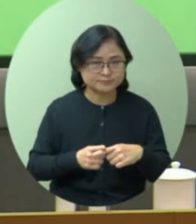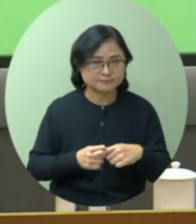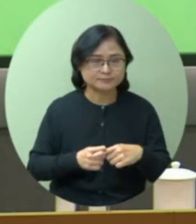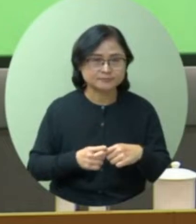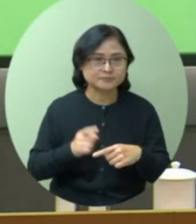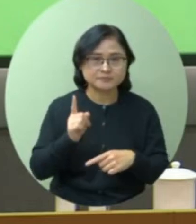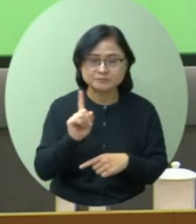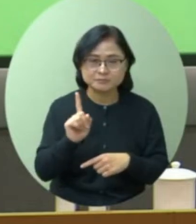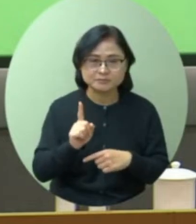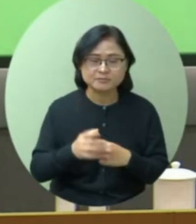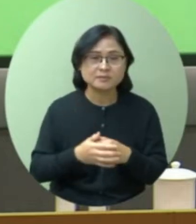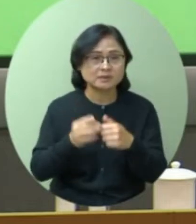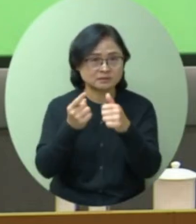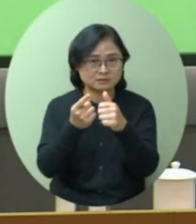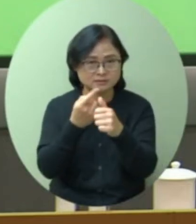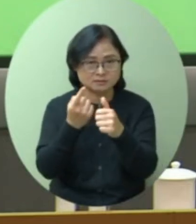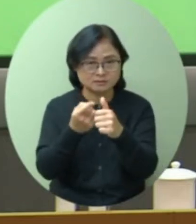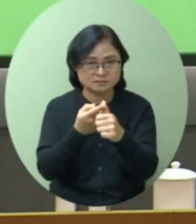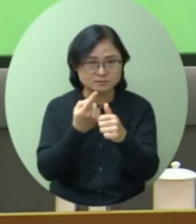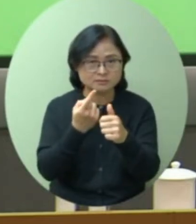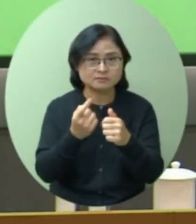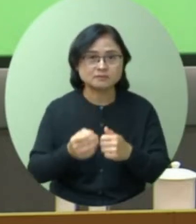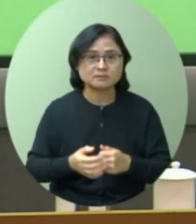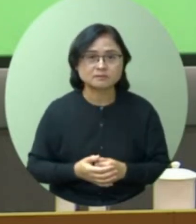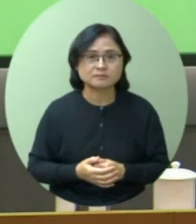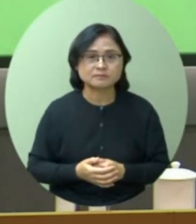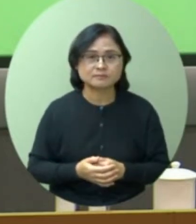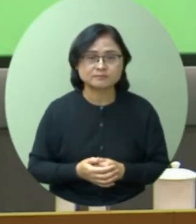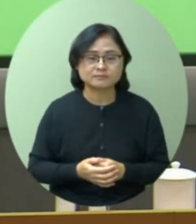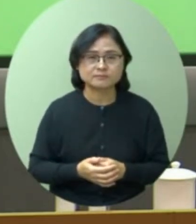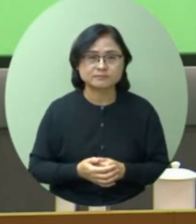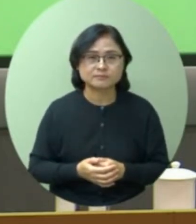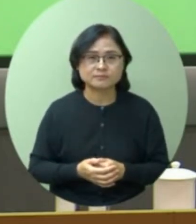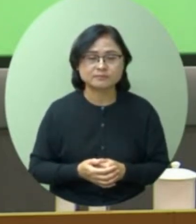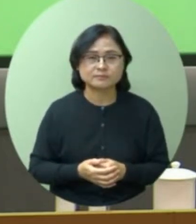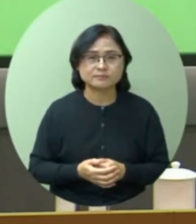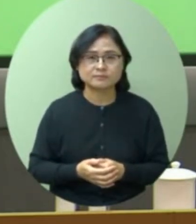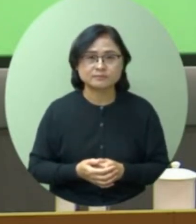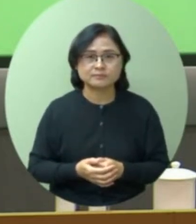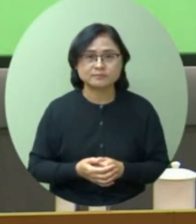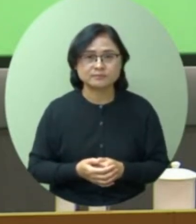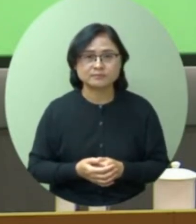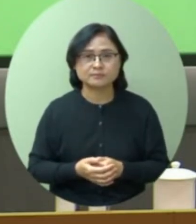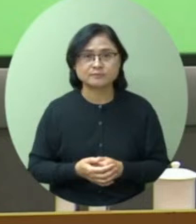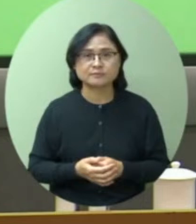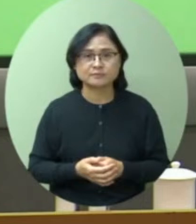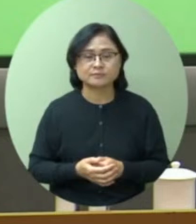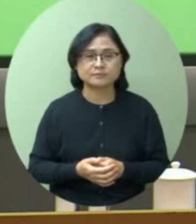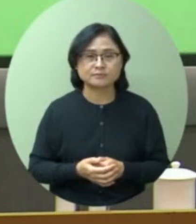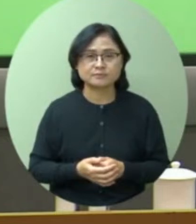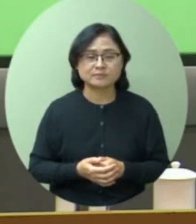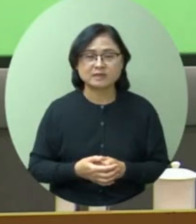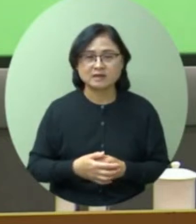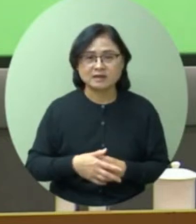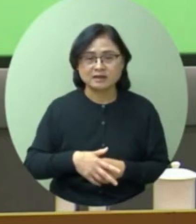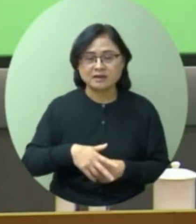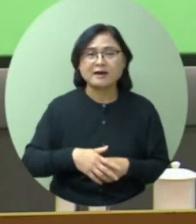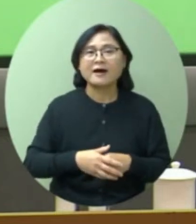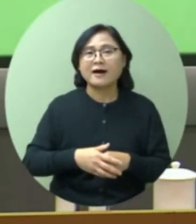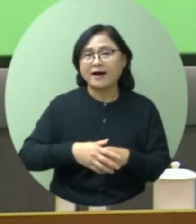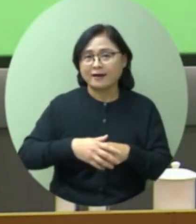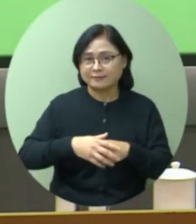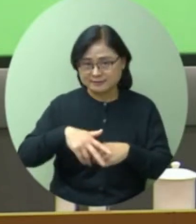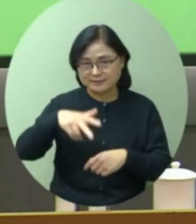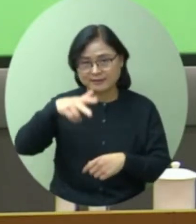members, for the chief executive, and also after improving the district